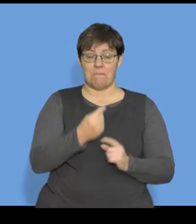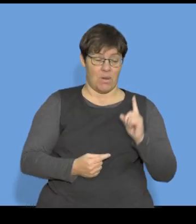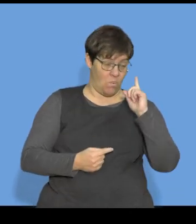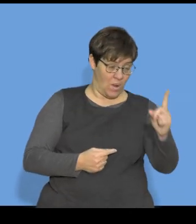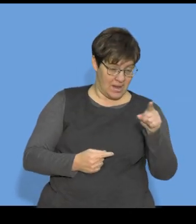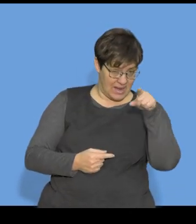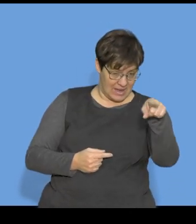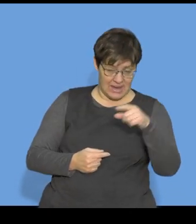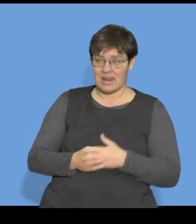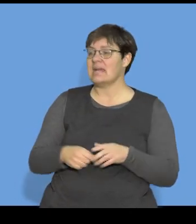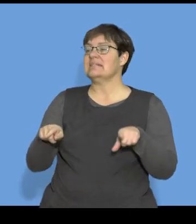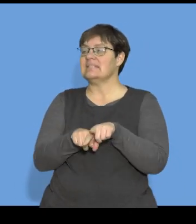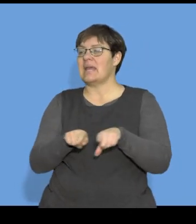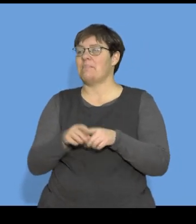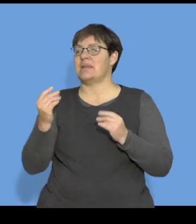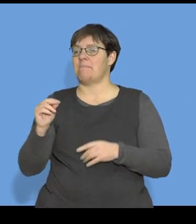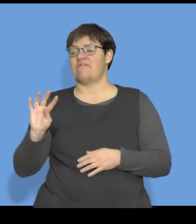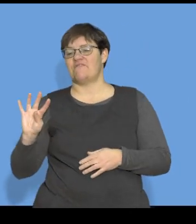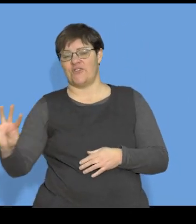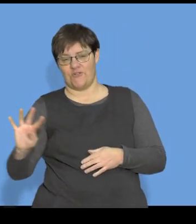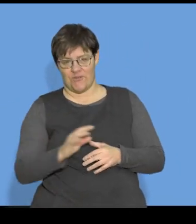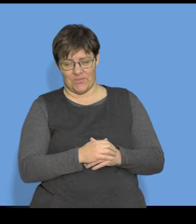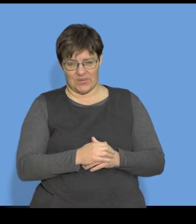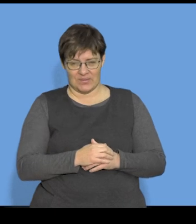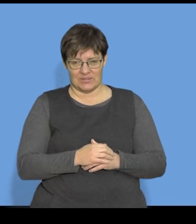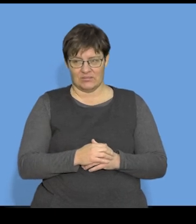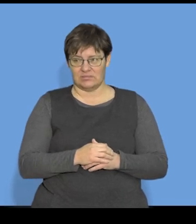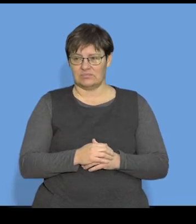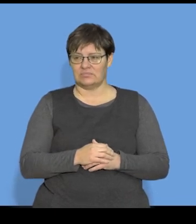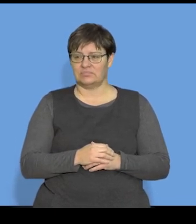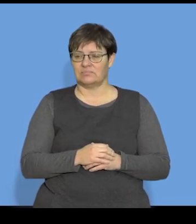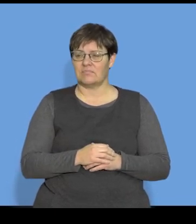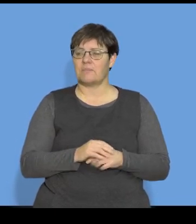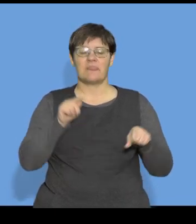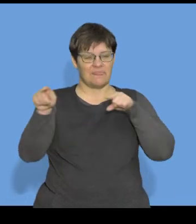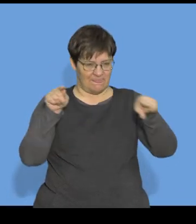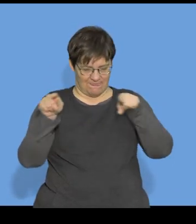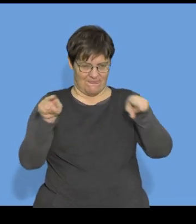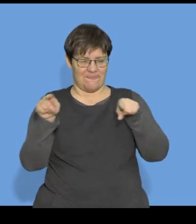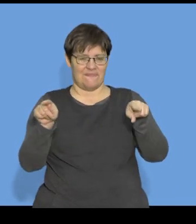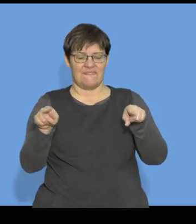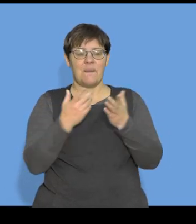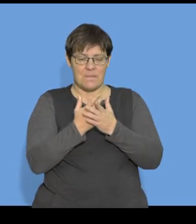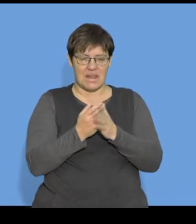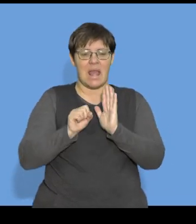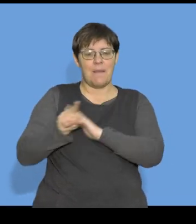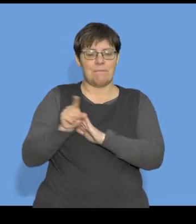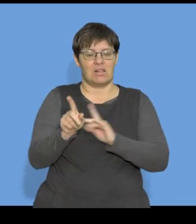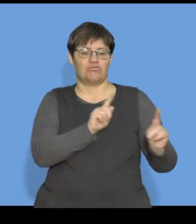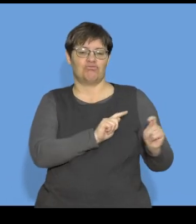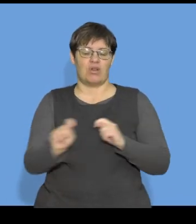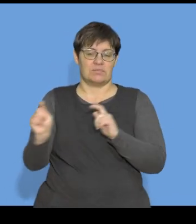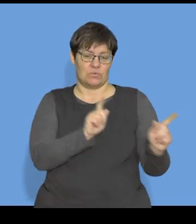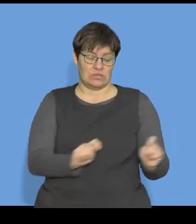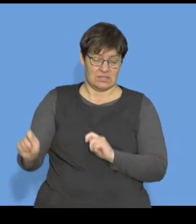That would be number 1 and number 4. The 2 neurons are the ones that